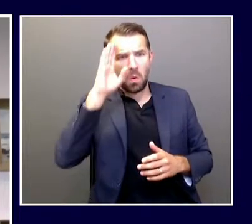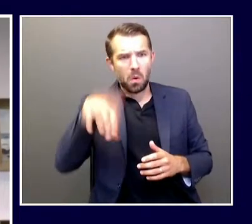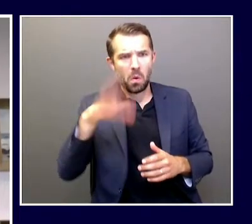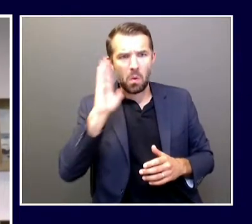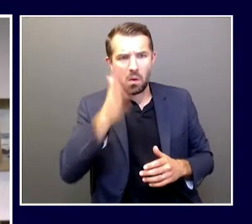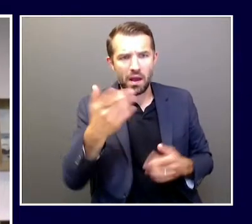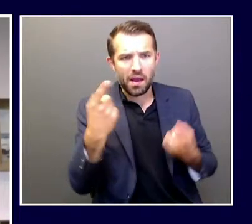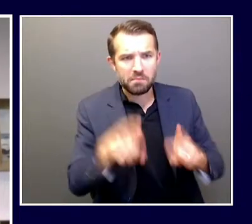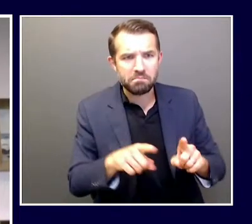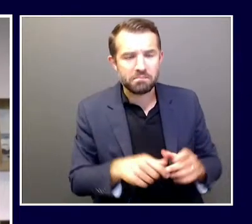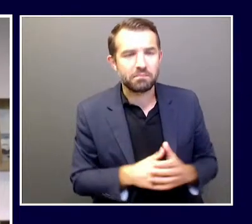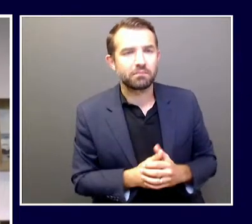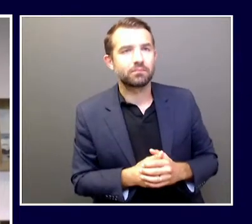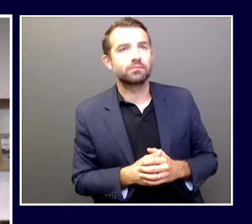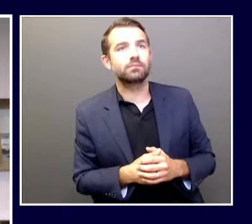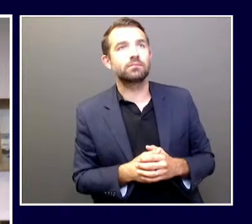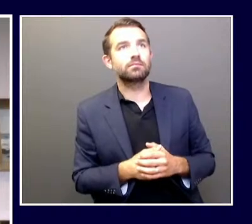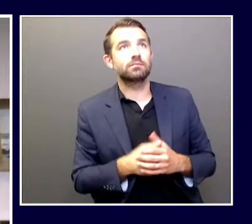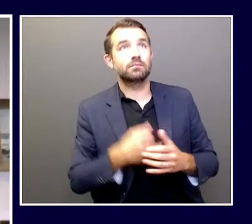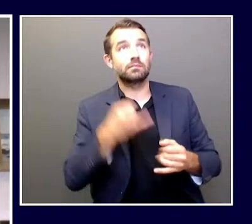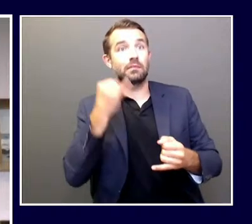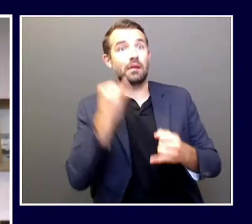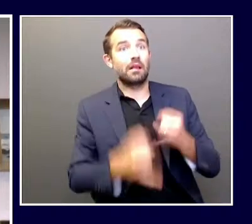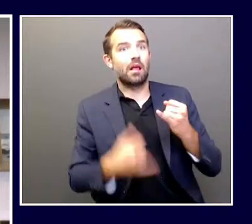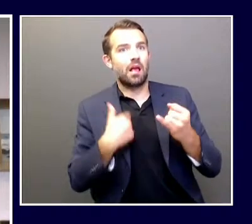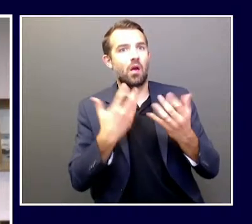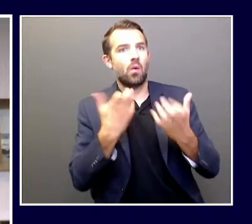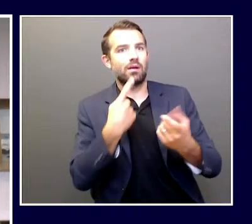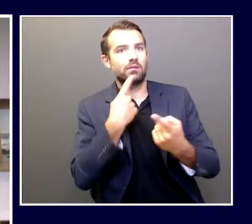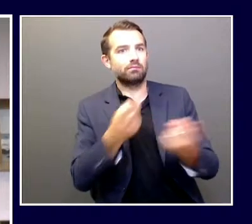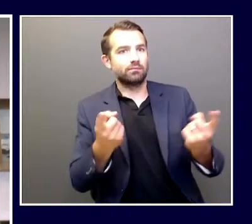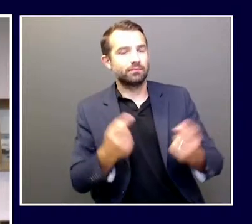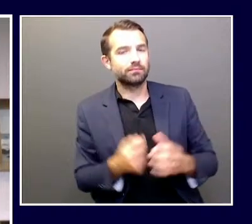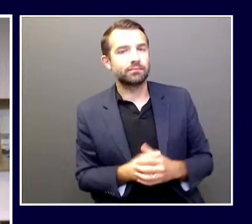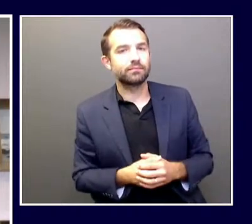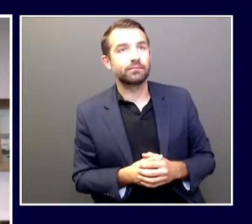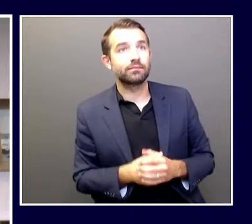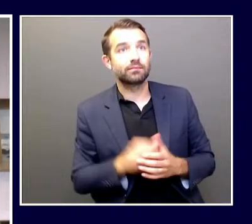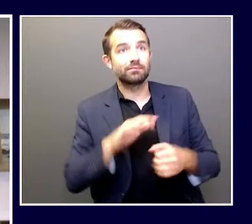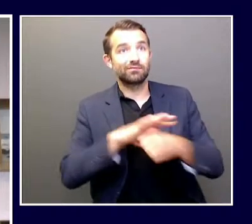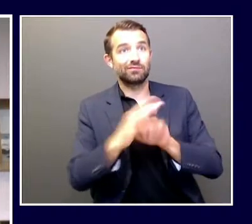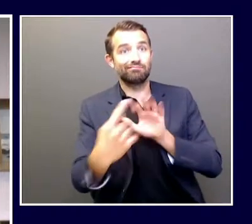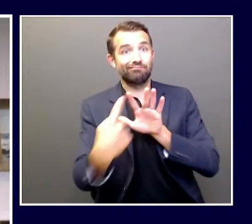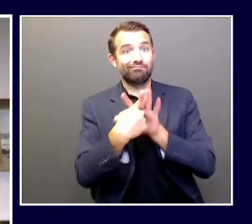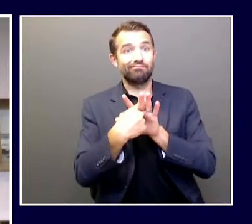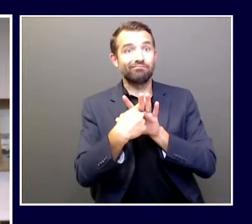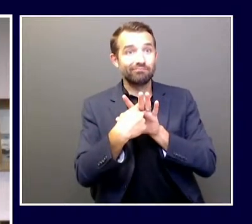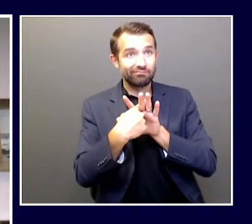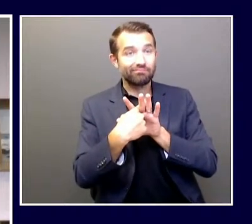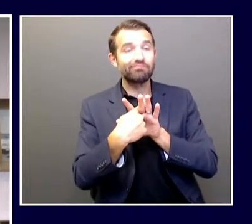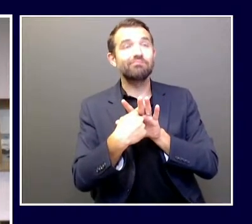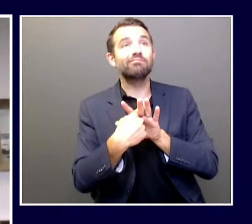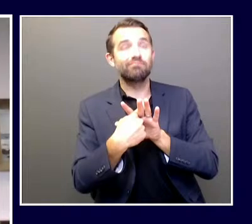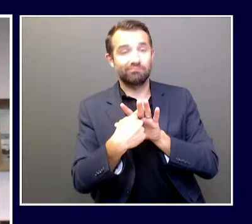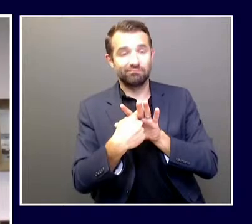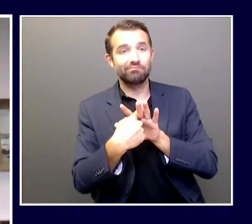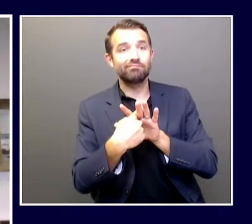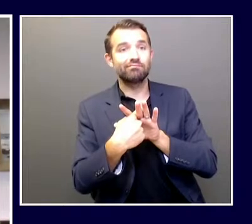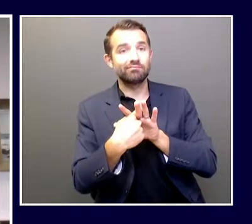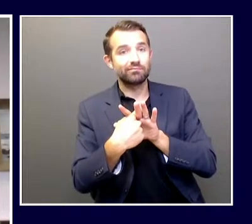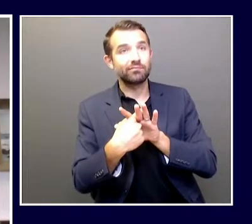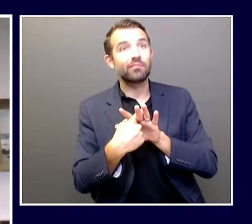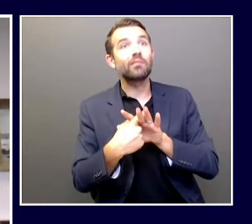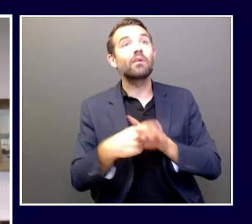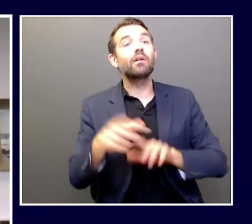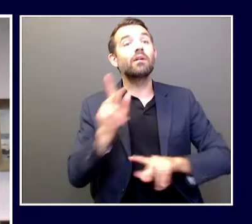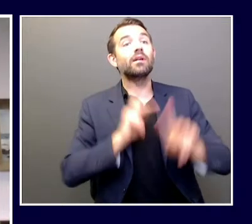your question, it's important for context though, is that breakthrough cases are a small fraction of people who are fully vaccinated.